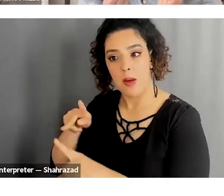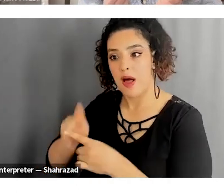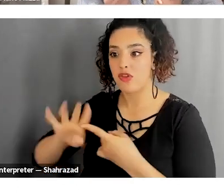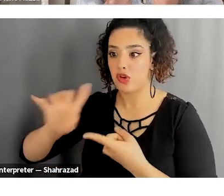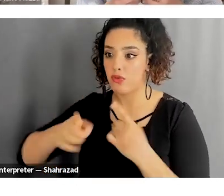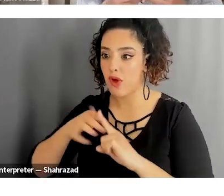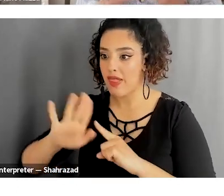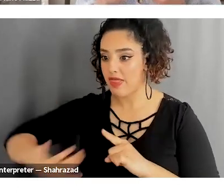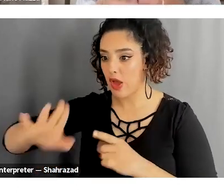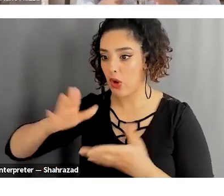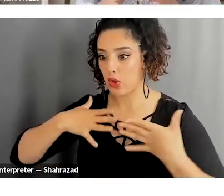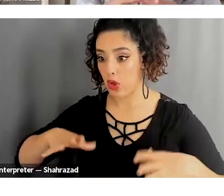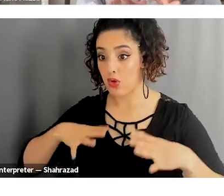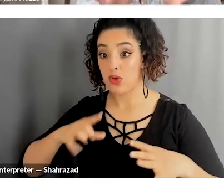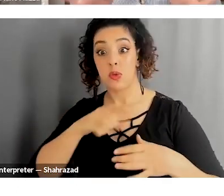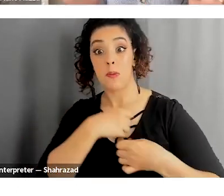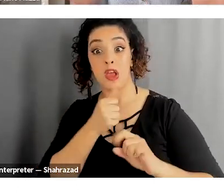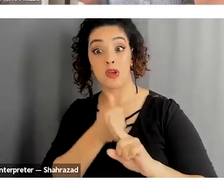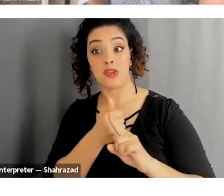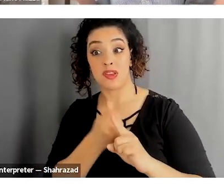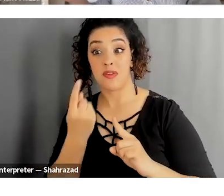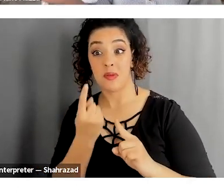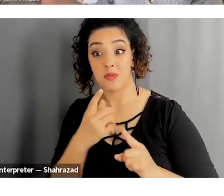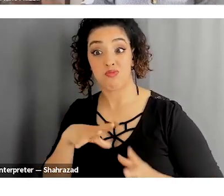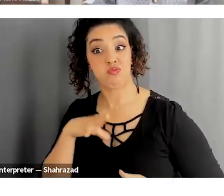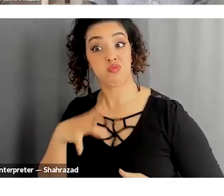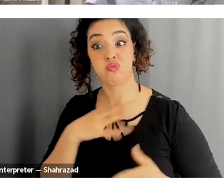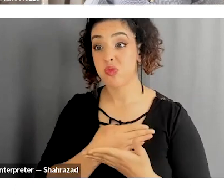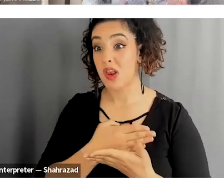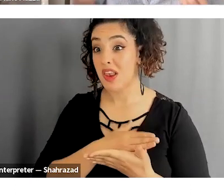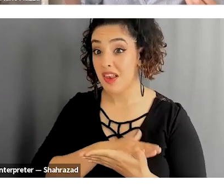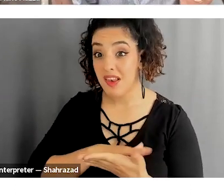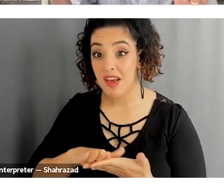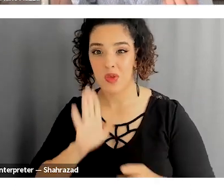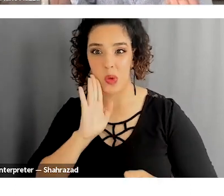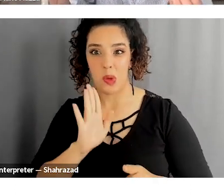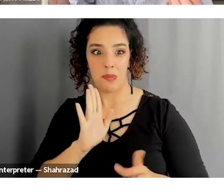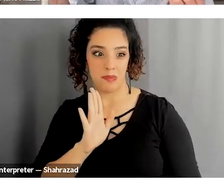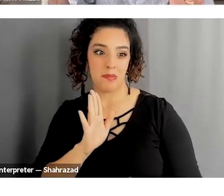luxury garment. And when you get into natural dyes, because I'm sure you're all going to become addicted to it like I am now,